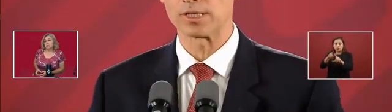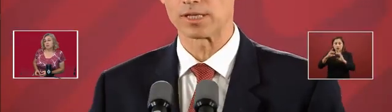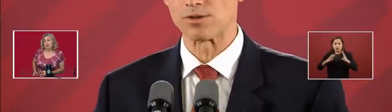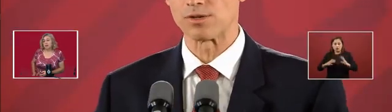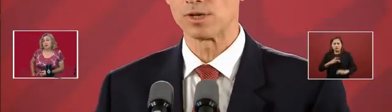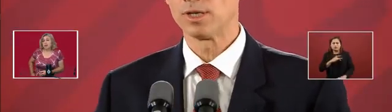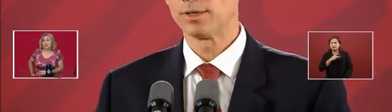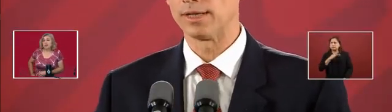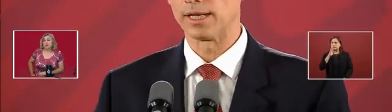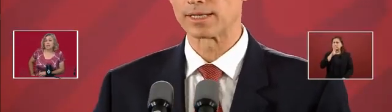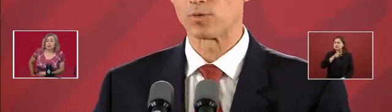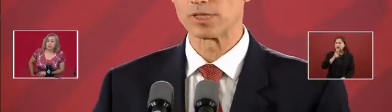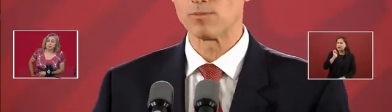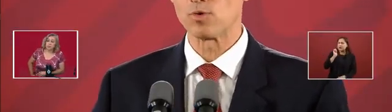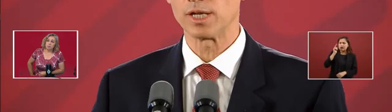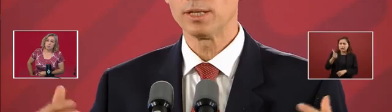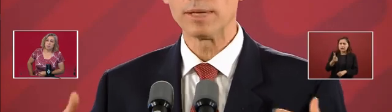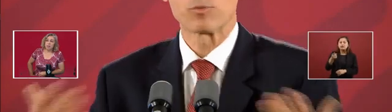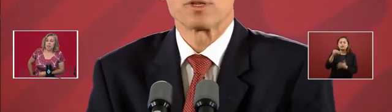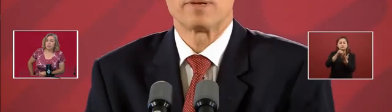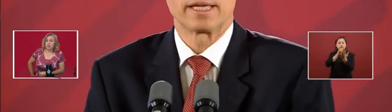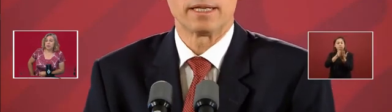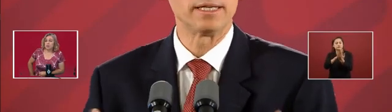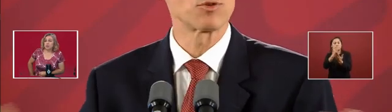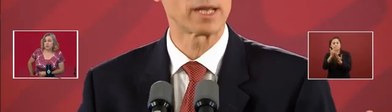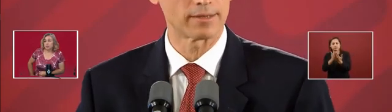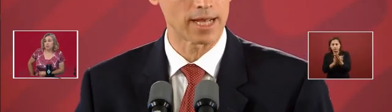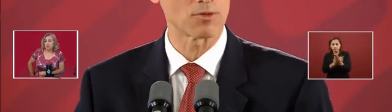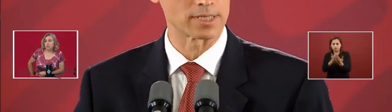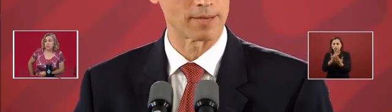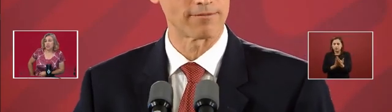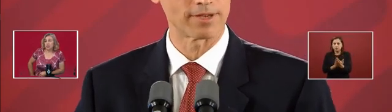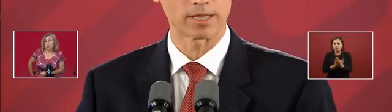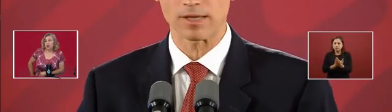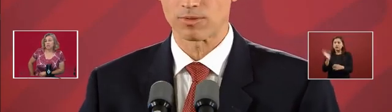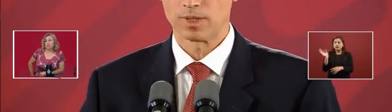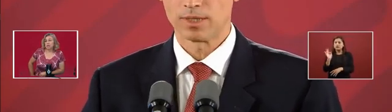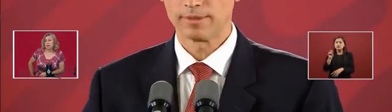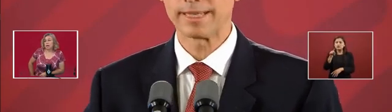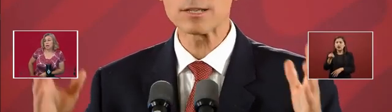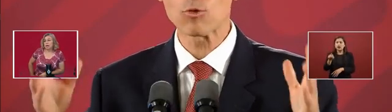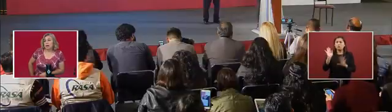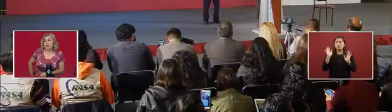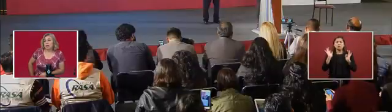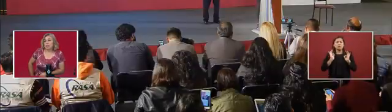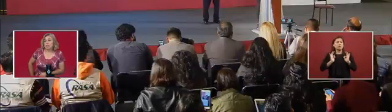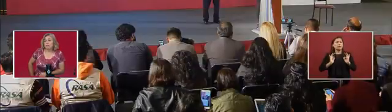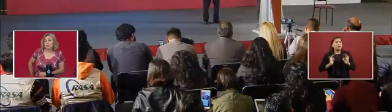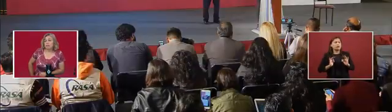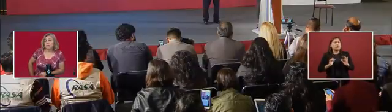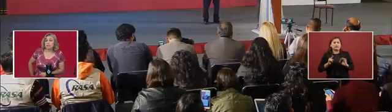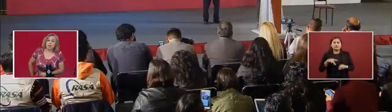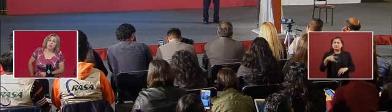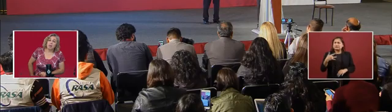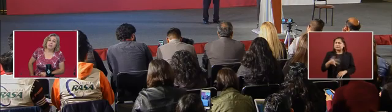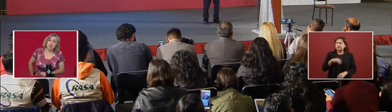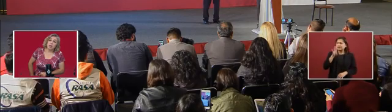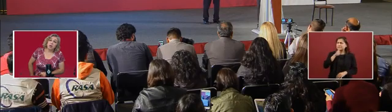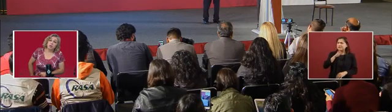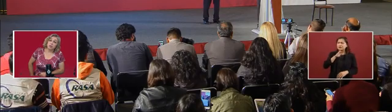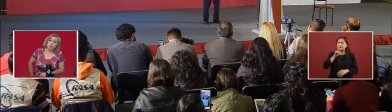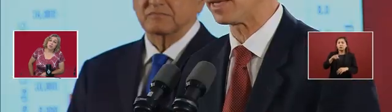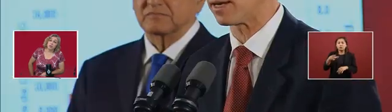300% more, not necessarily of transmission of dengue, but it's people that were infected with dengue